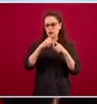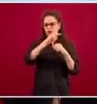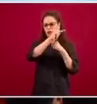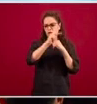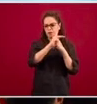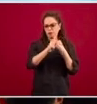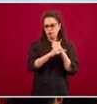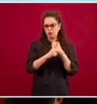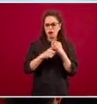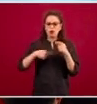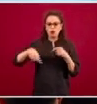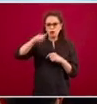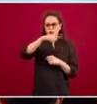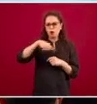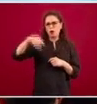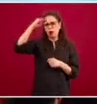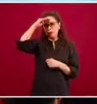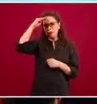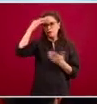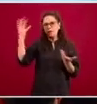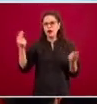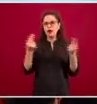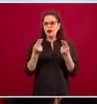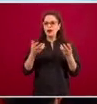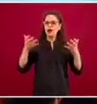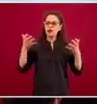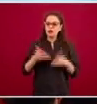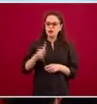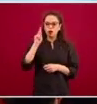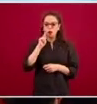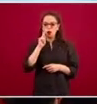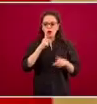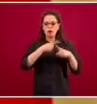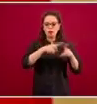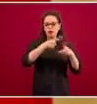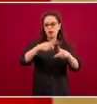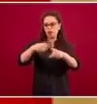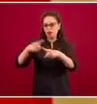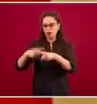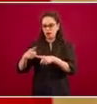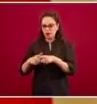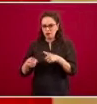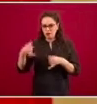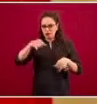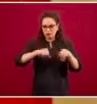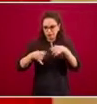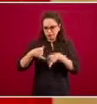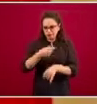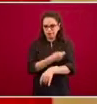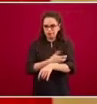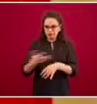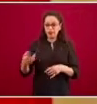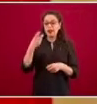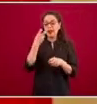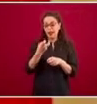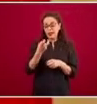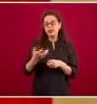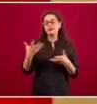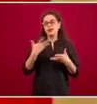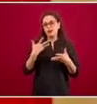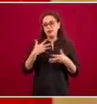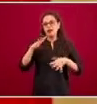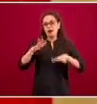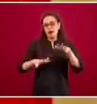However, in a lot of countries, people have the idea that the proper way of